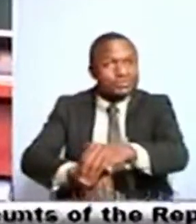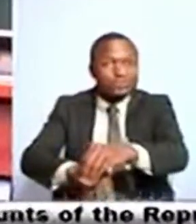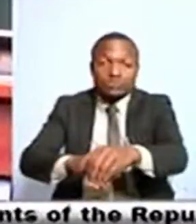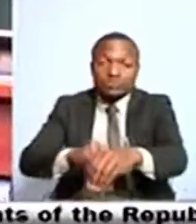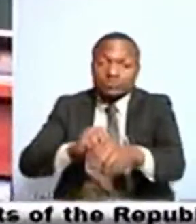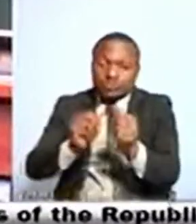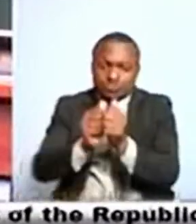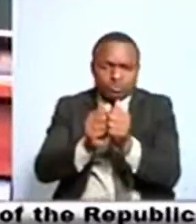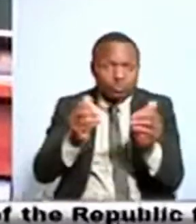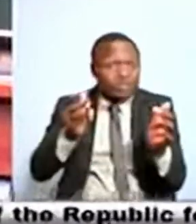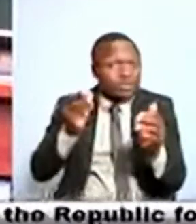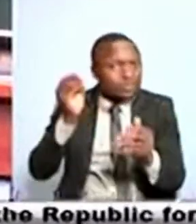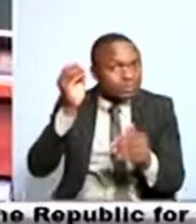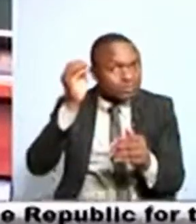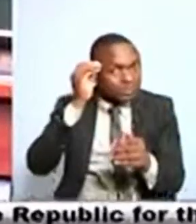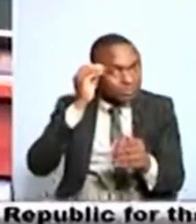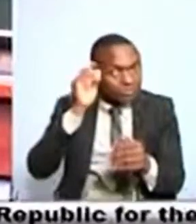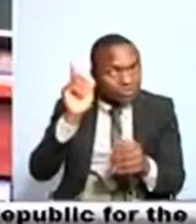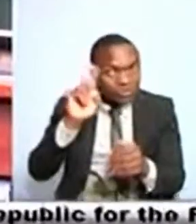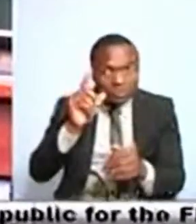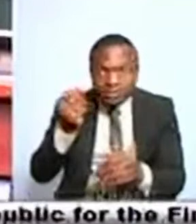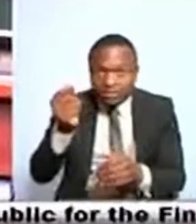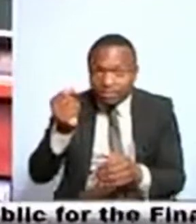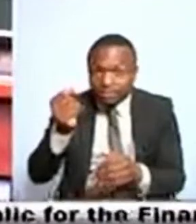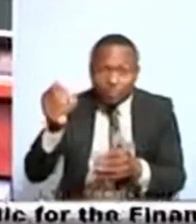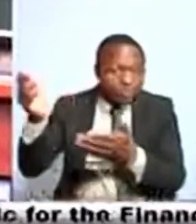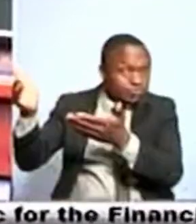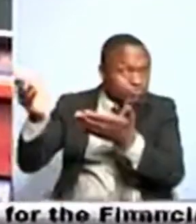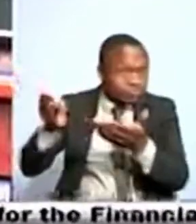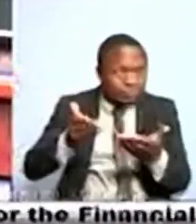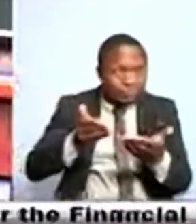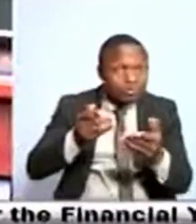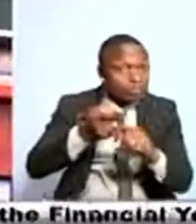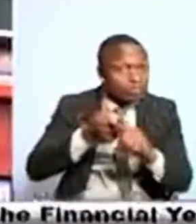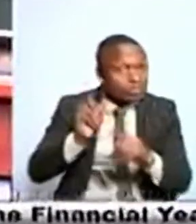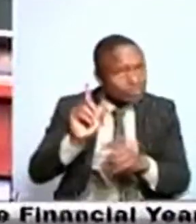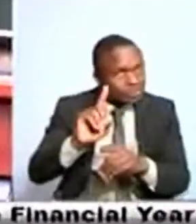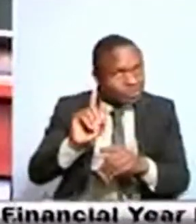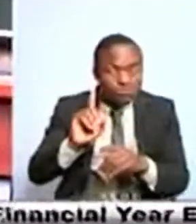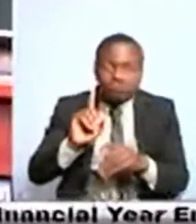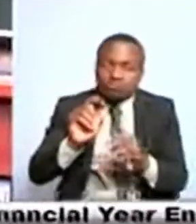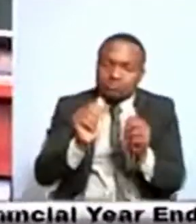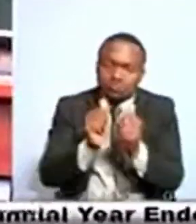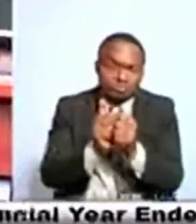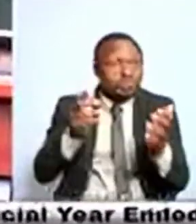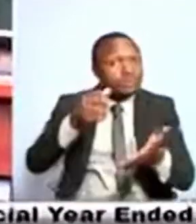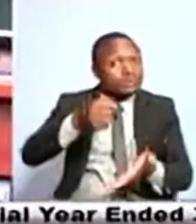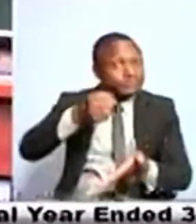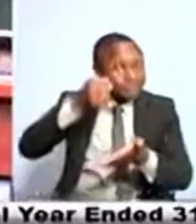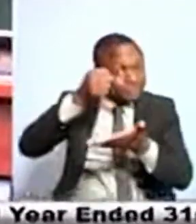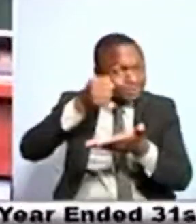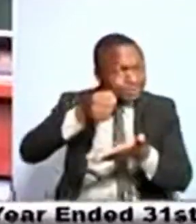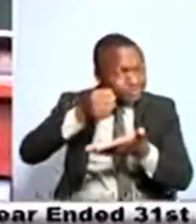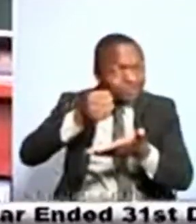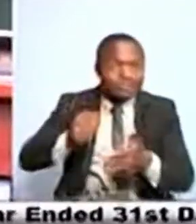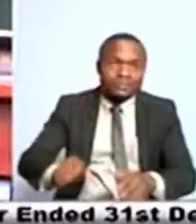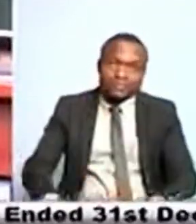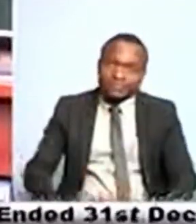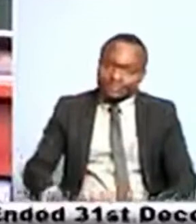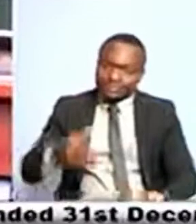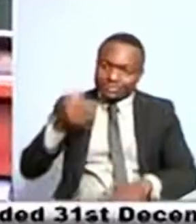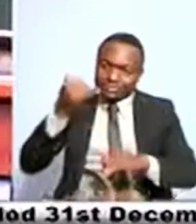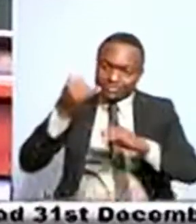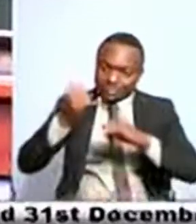going to come from, and in some cases without even having a budget. And the end